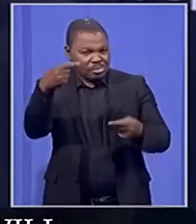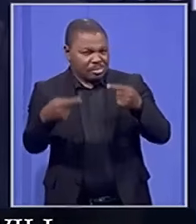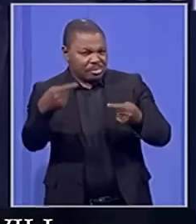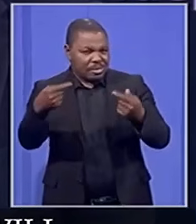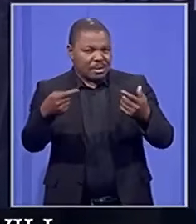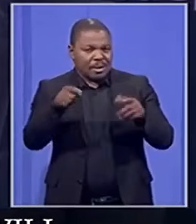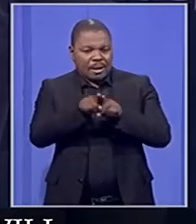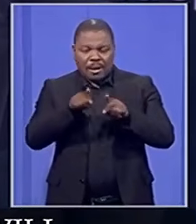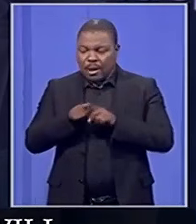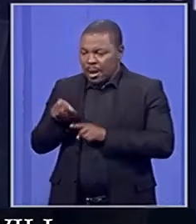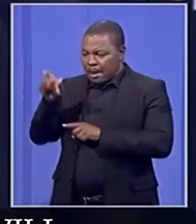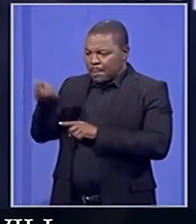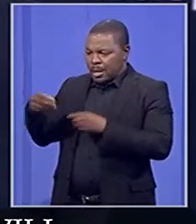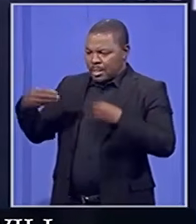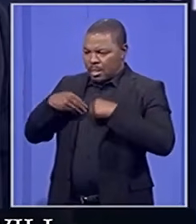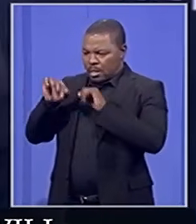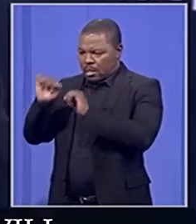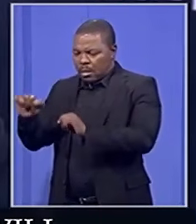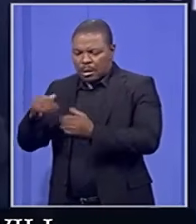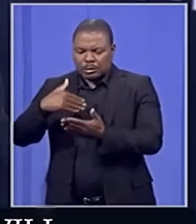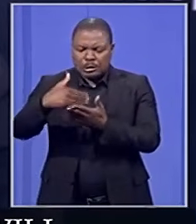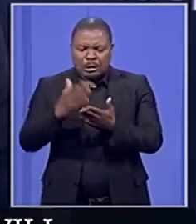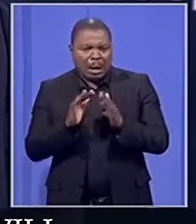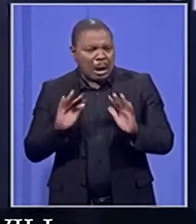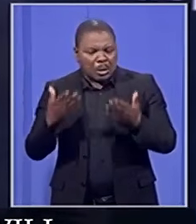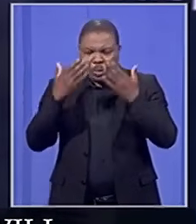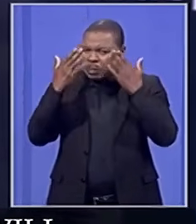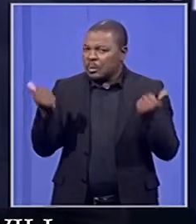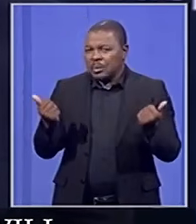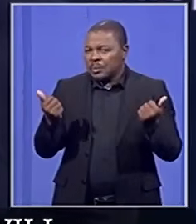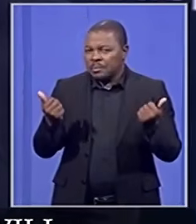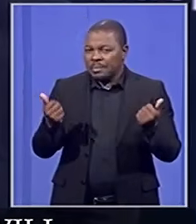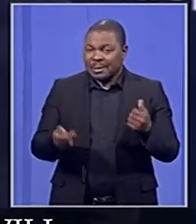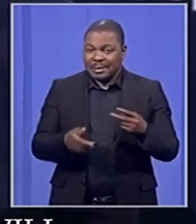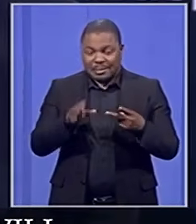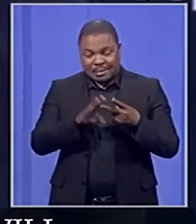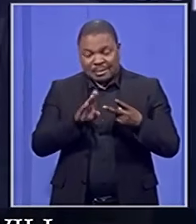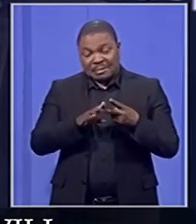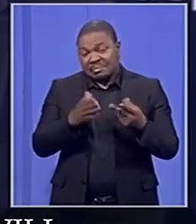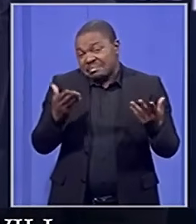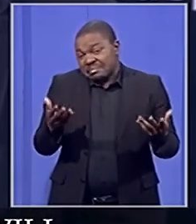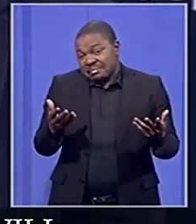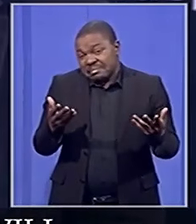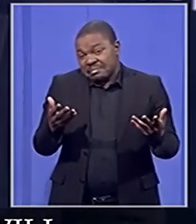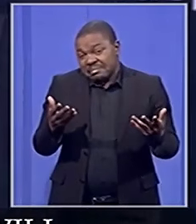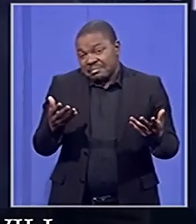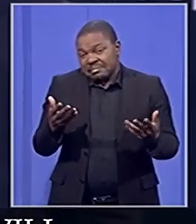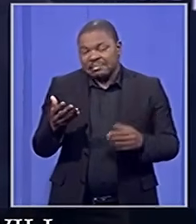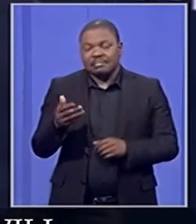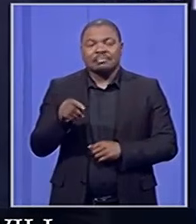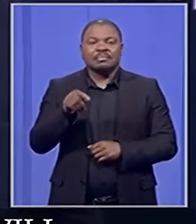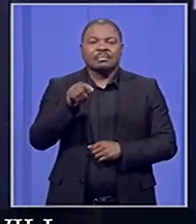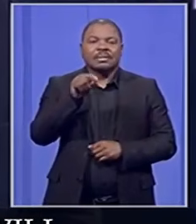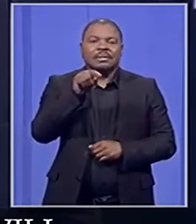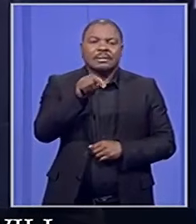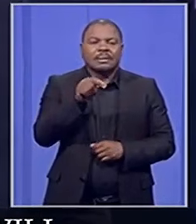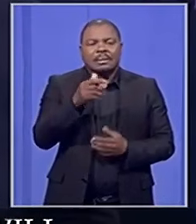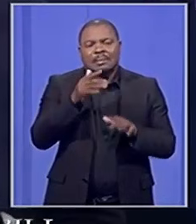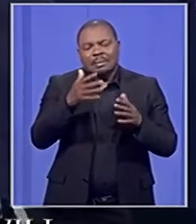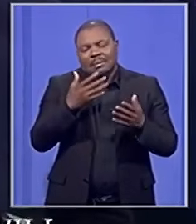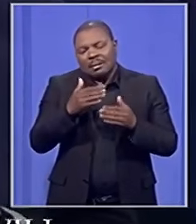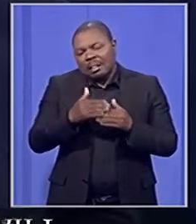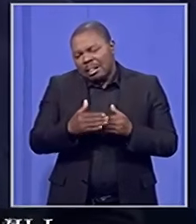hore phahlo tsa mofu ho etsahala jwang ka tsona, mme ntho e ka etsa hore ho nke nako